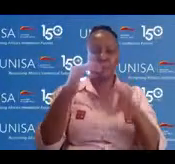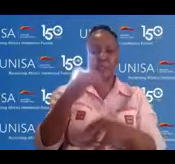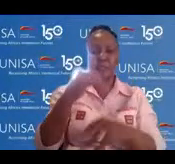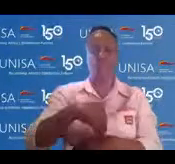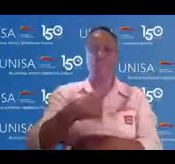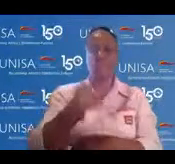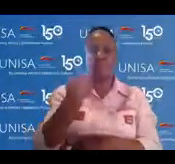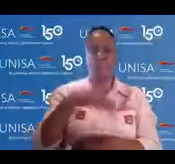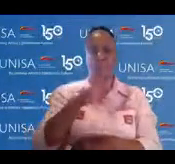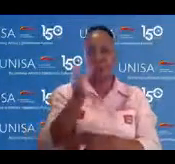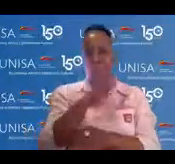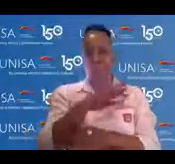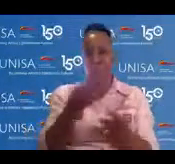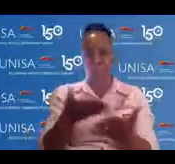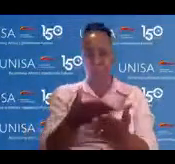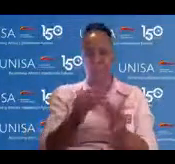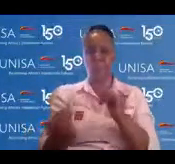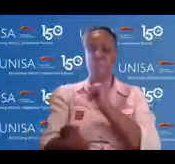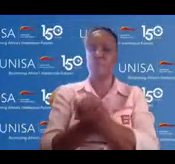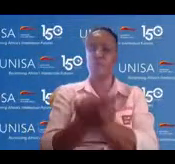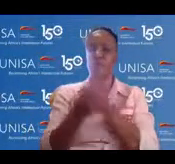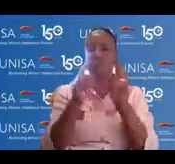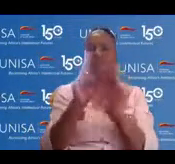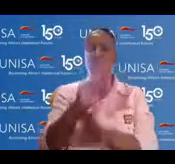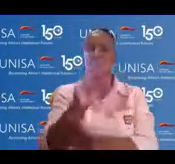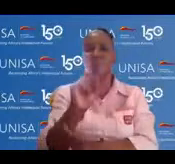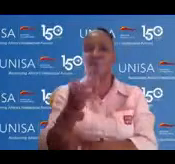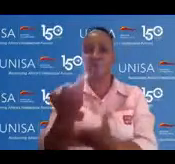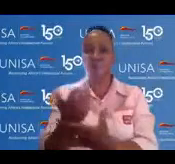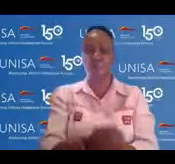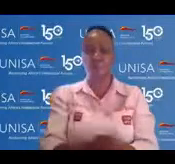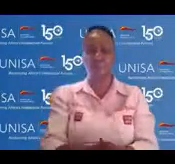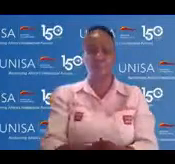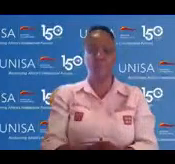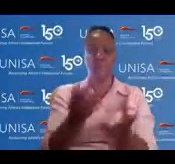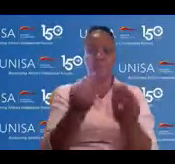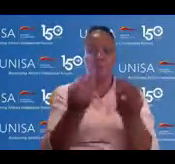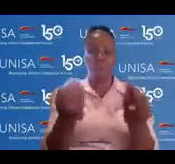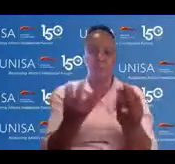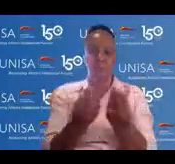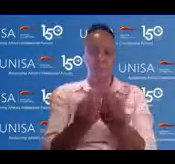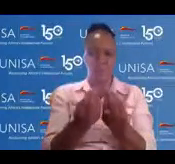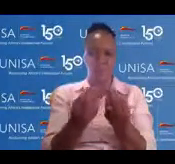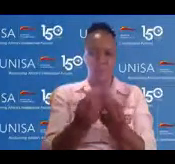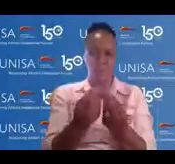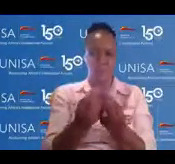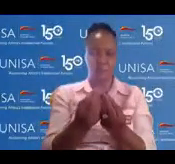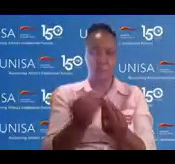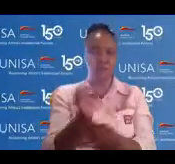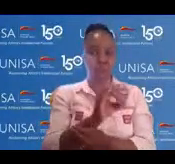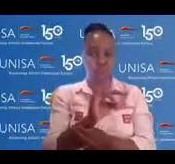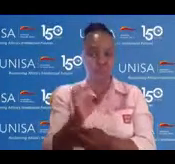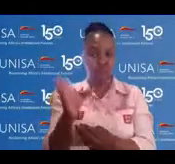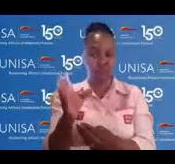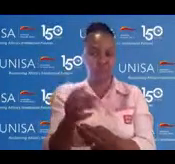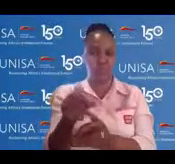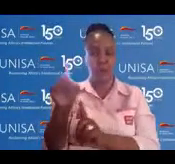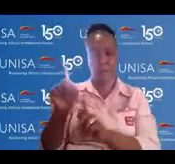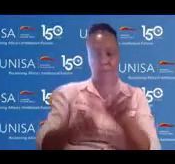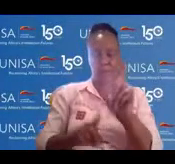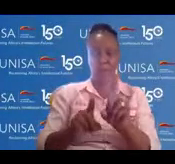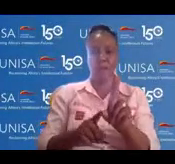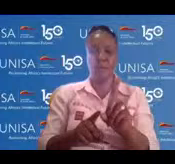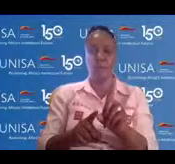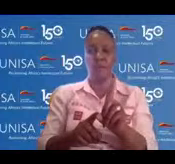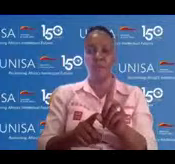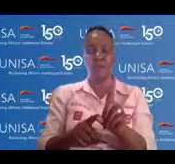at the university? Well, a number of things. Immediately, you could fail the module. You would fail it, receive